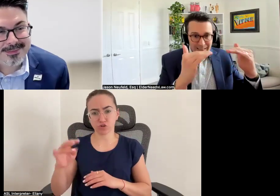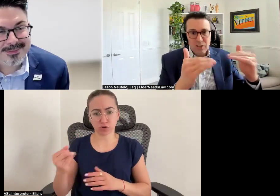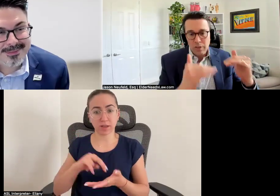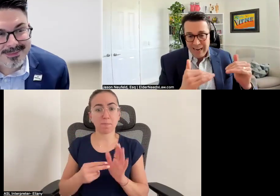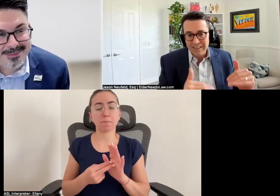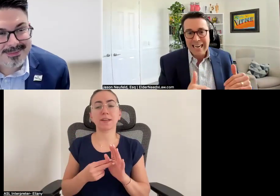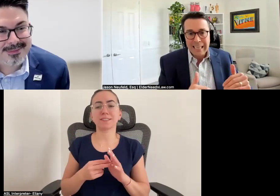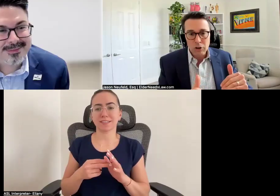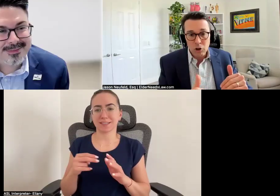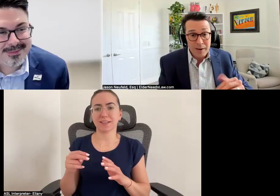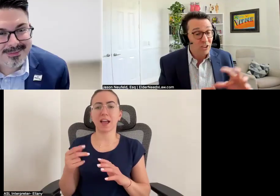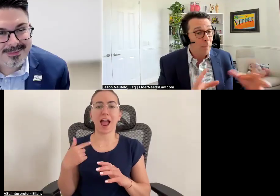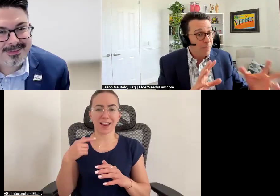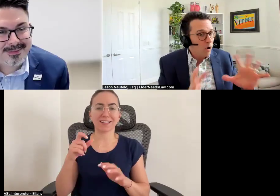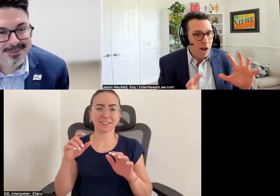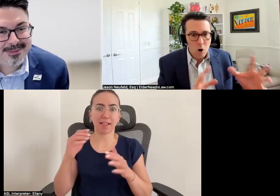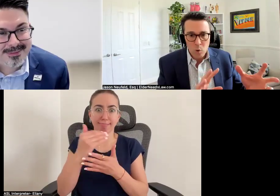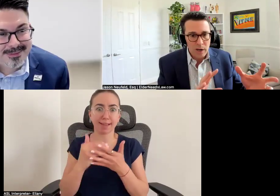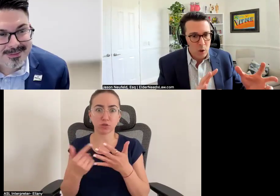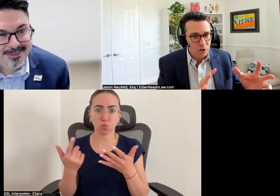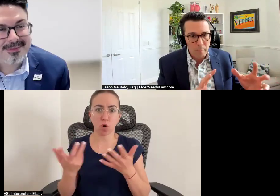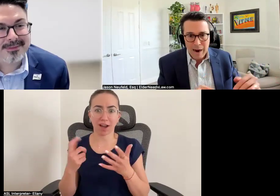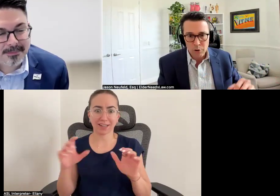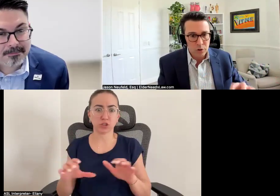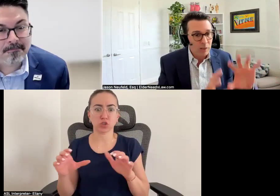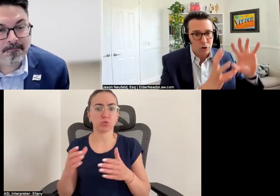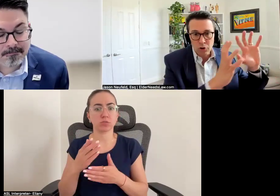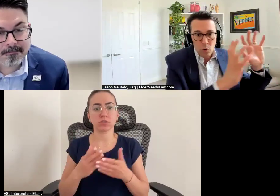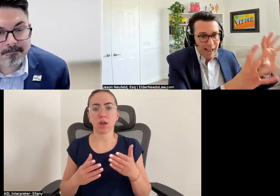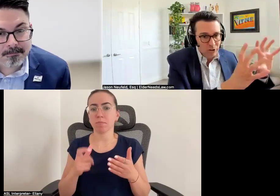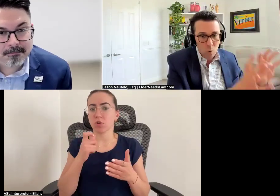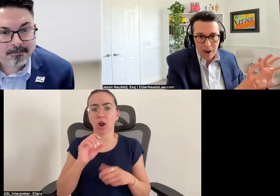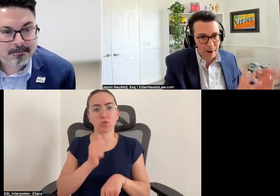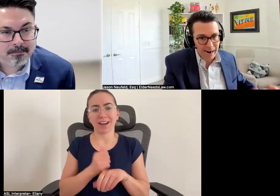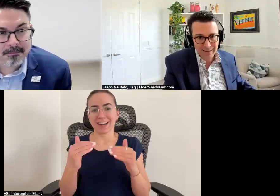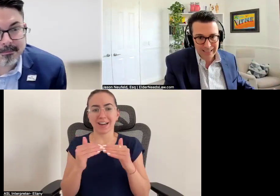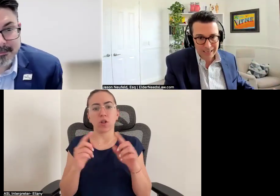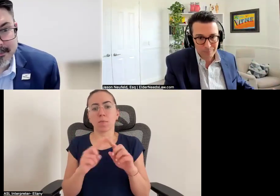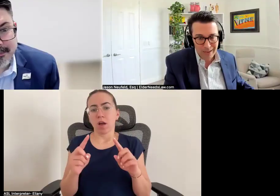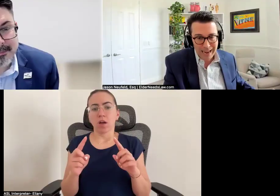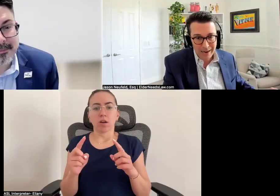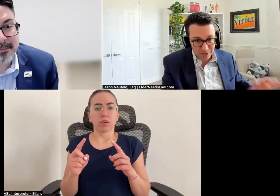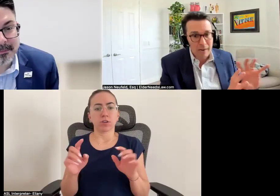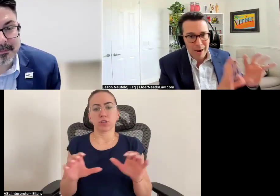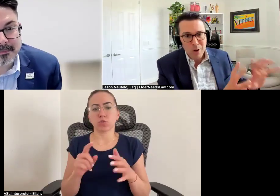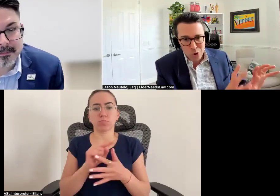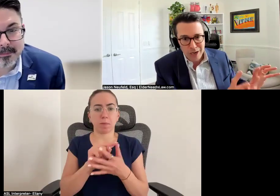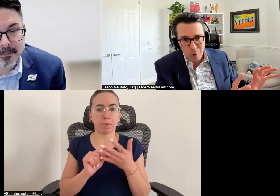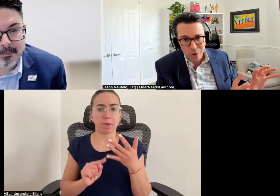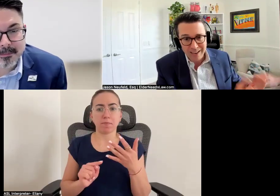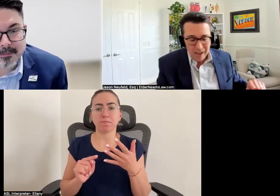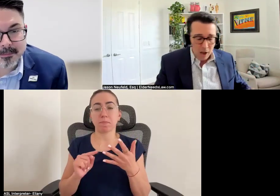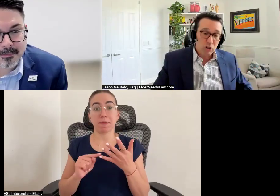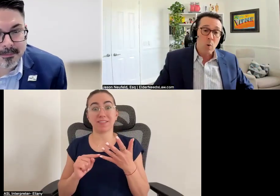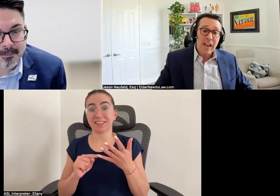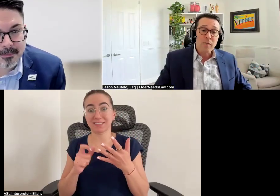and I list the things that I need it to do because they're not all created equally. Some powers of attorney let you do X and Y, but not Z. And Z might be really